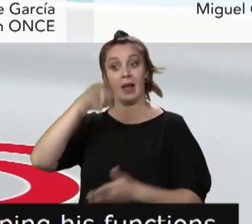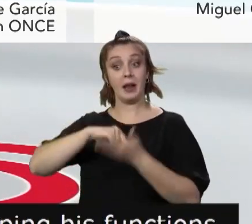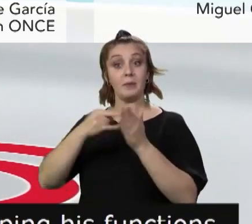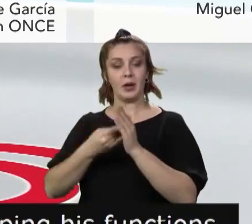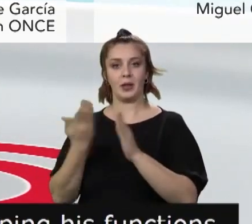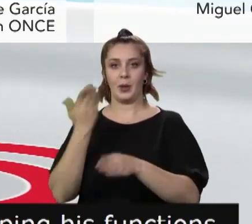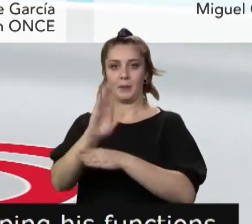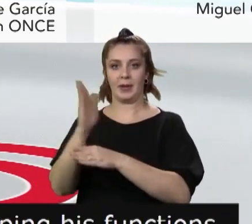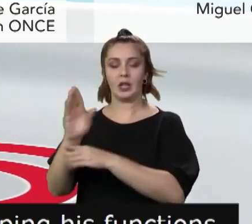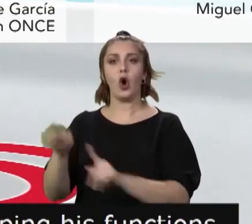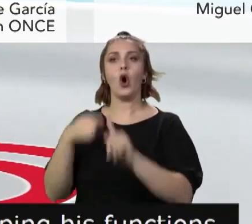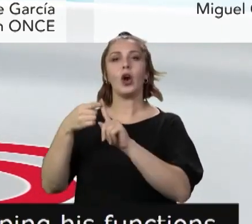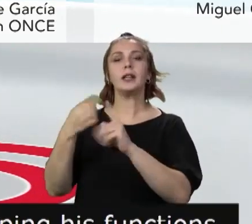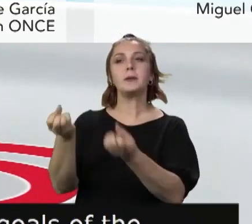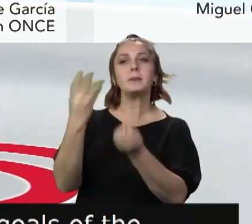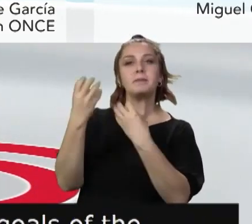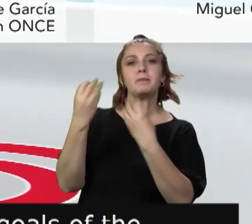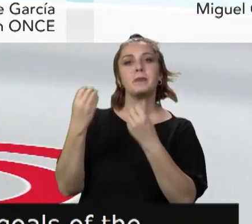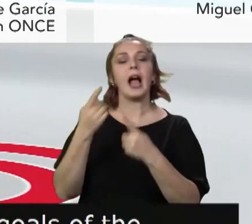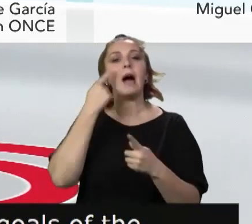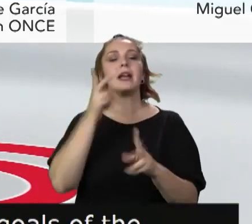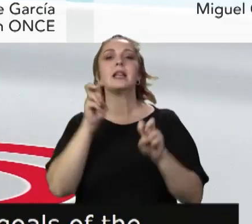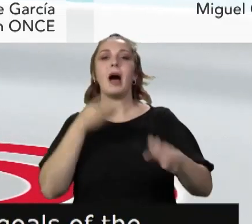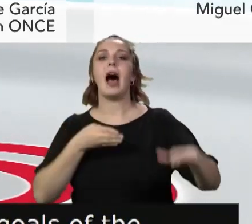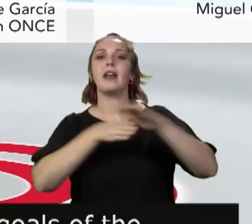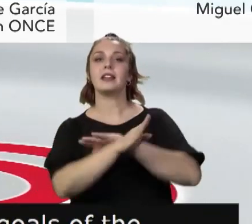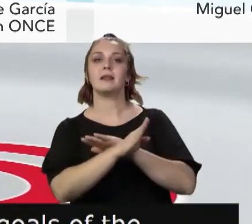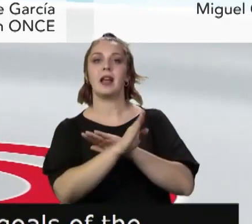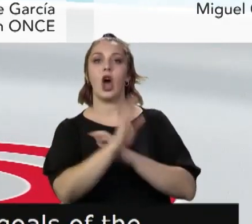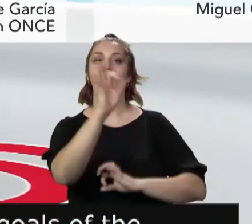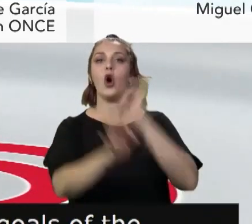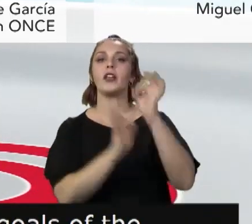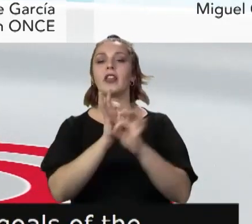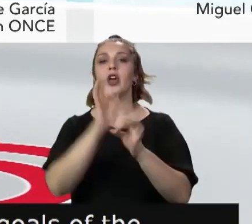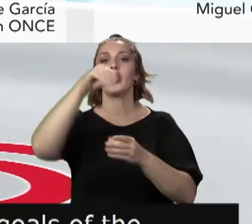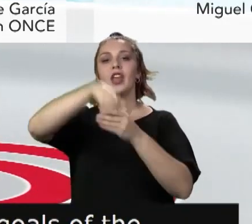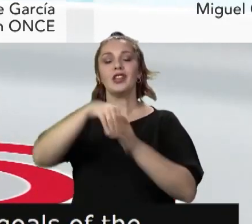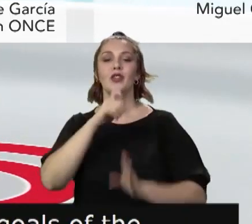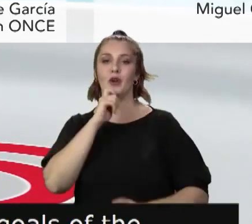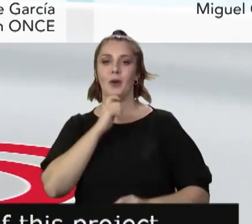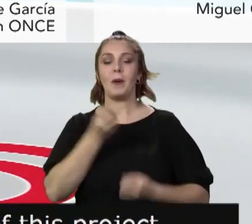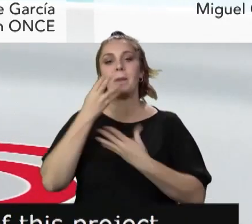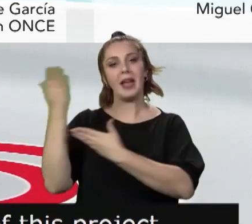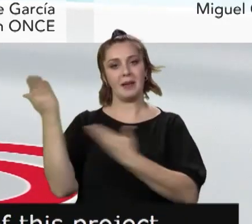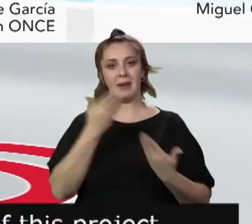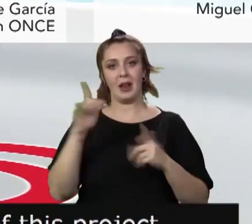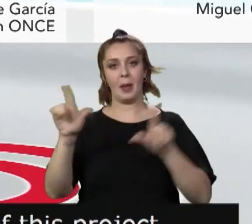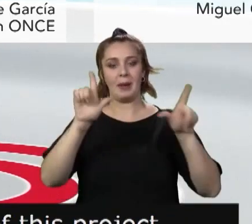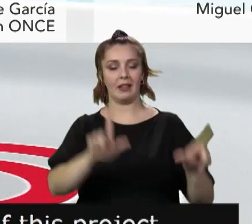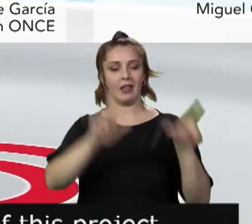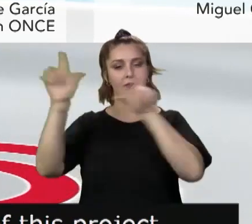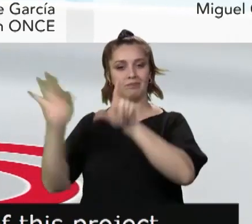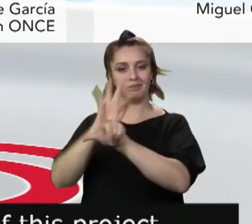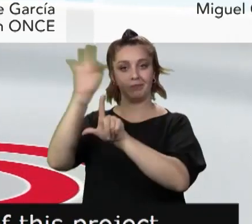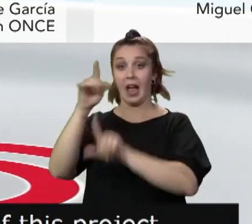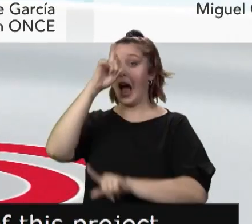will introduce the main partners of this project. They will tell us how they focus on disability within their